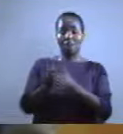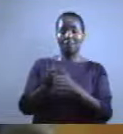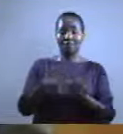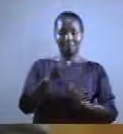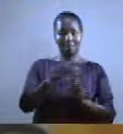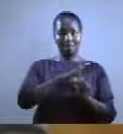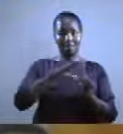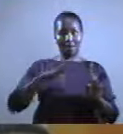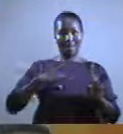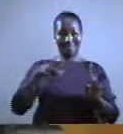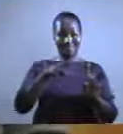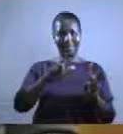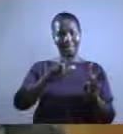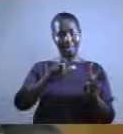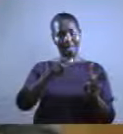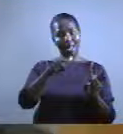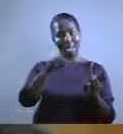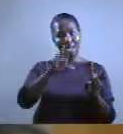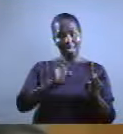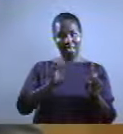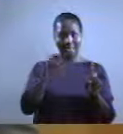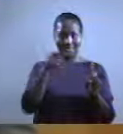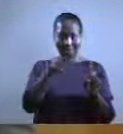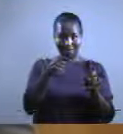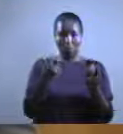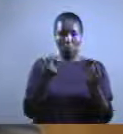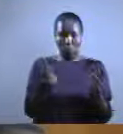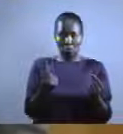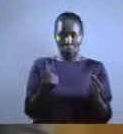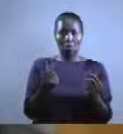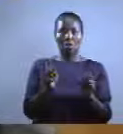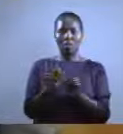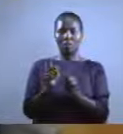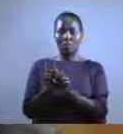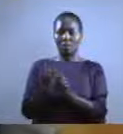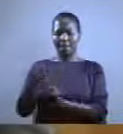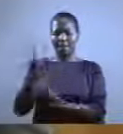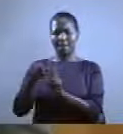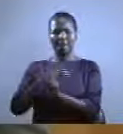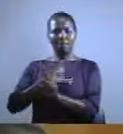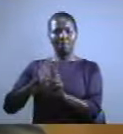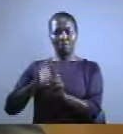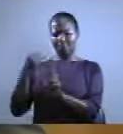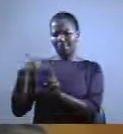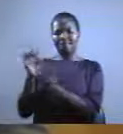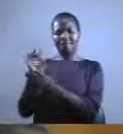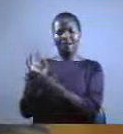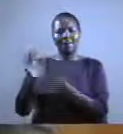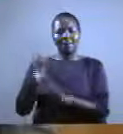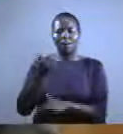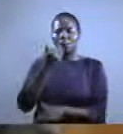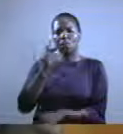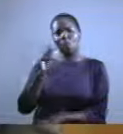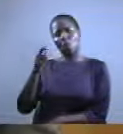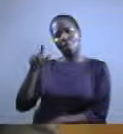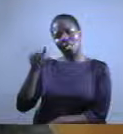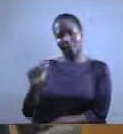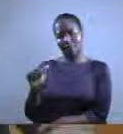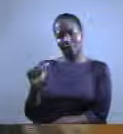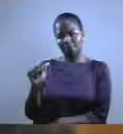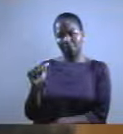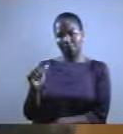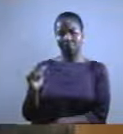Councillor Loyiso Ngotla and expelled ANC Councillor Andile Lili, yesterday